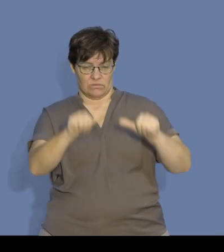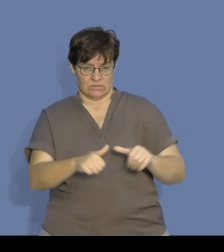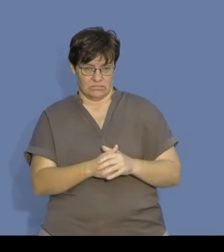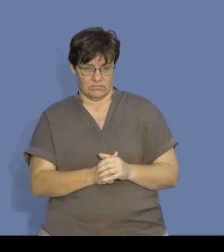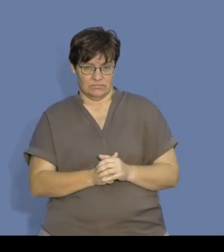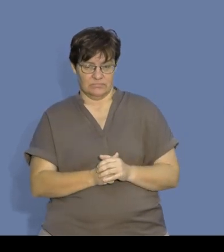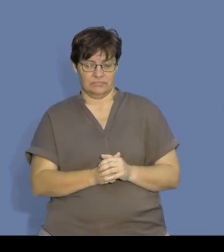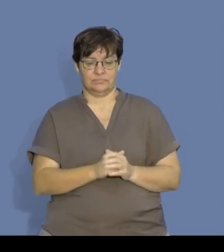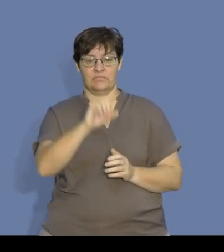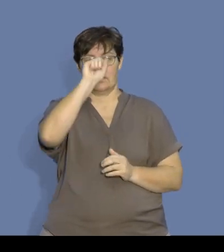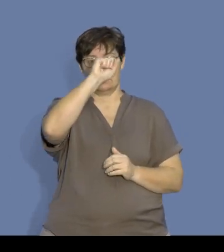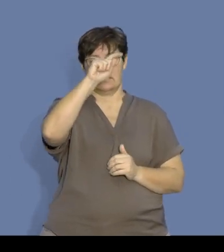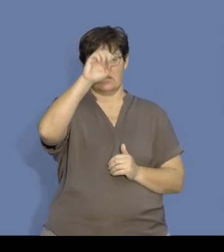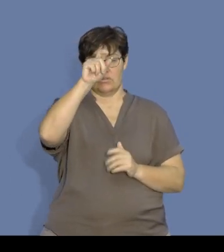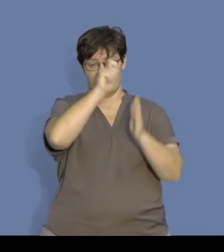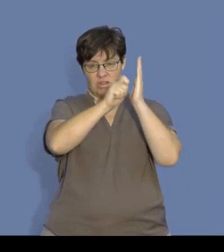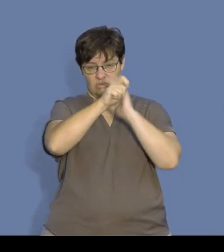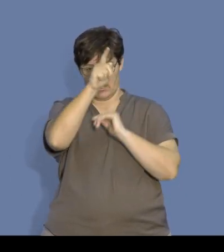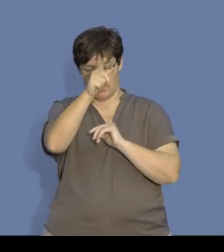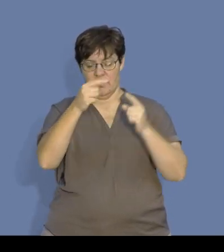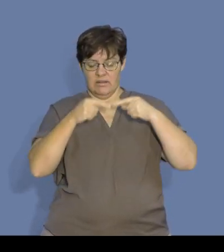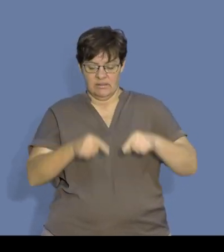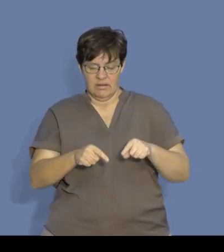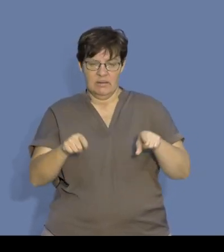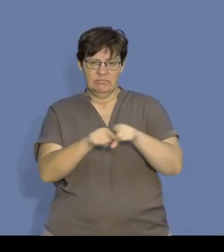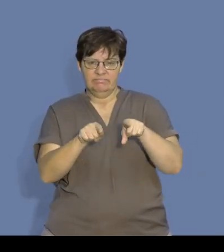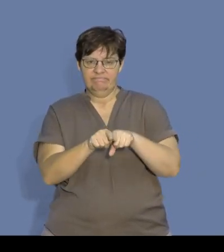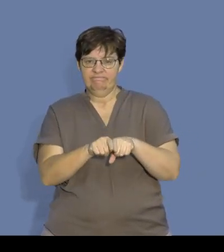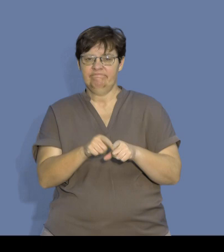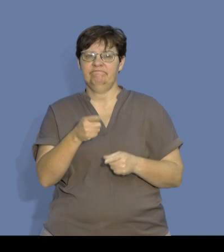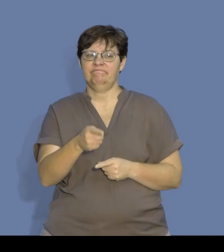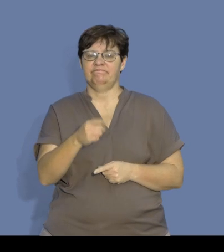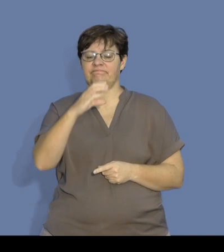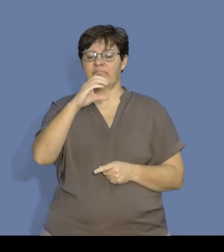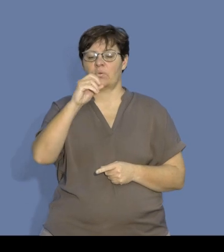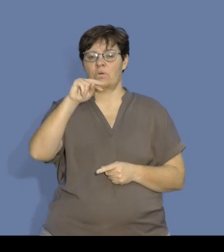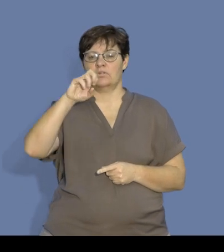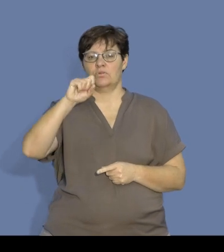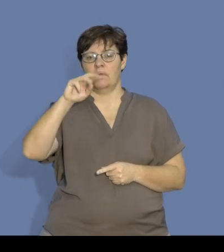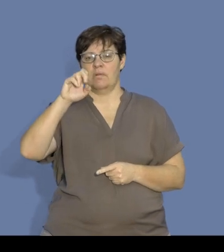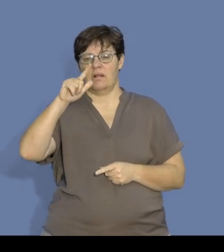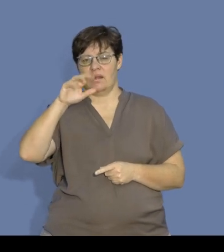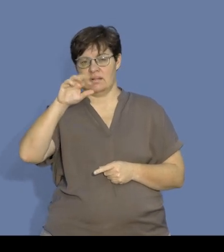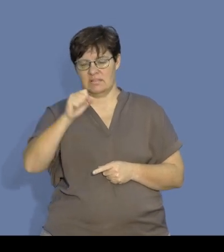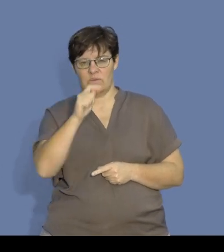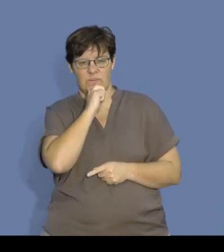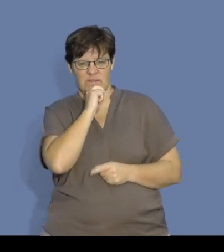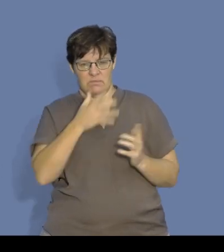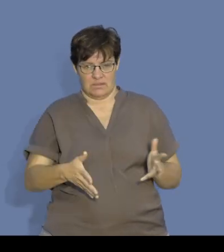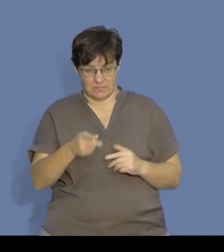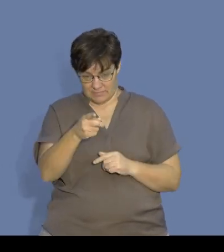accounts, stationery, as well as an account for consumables